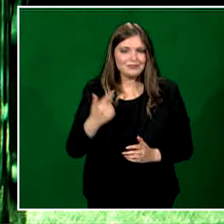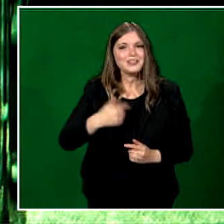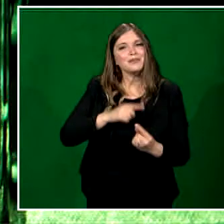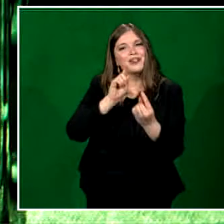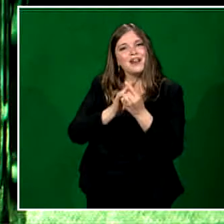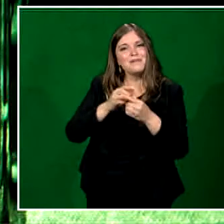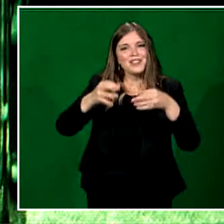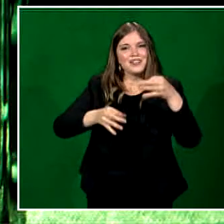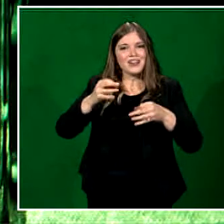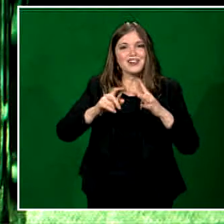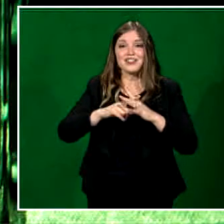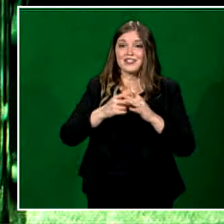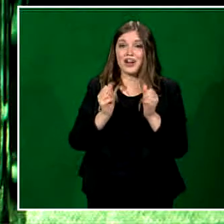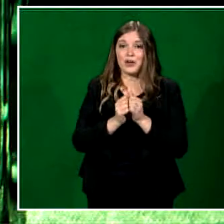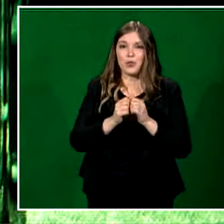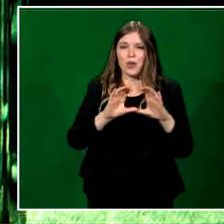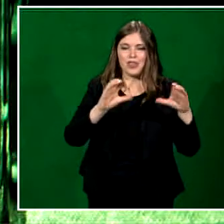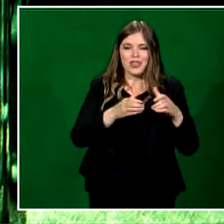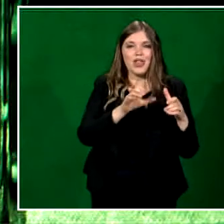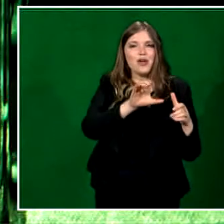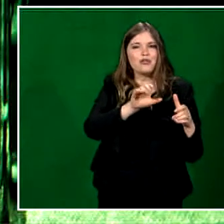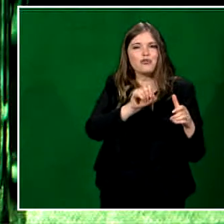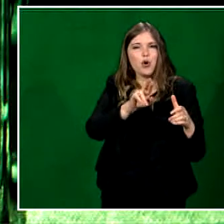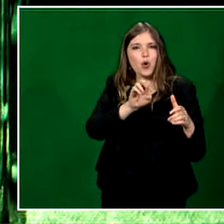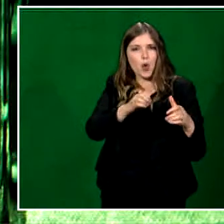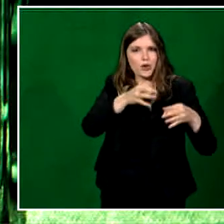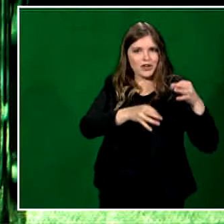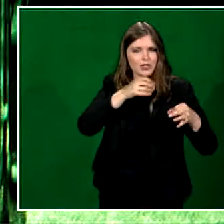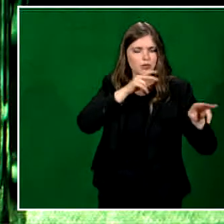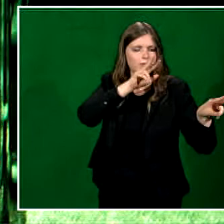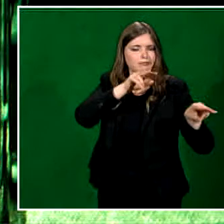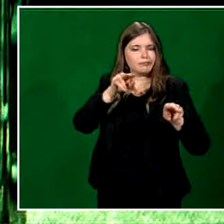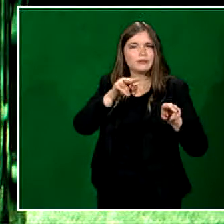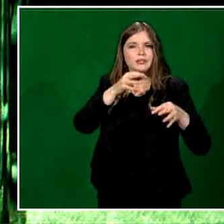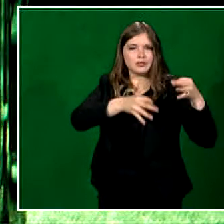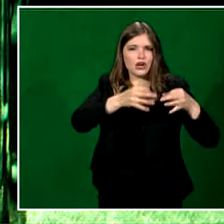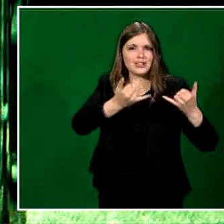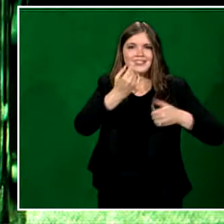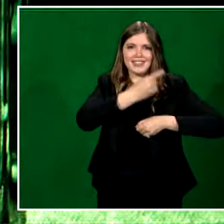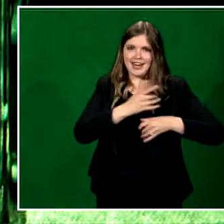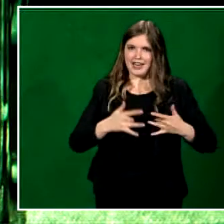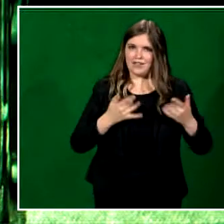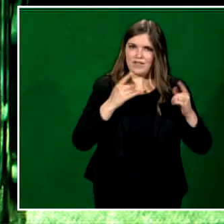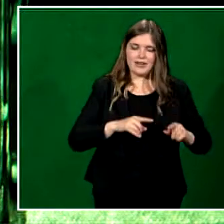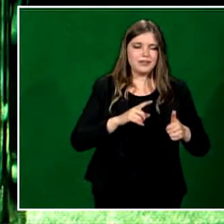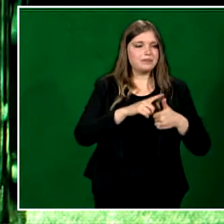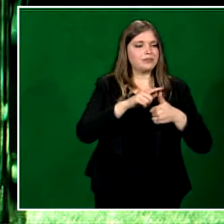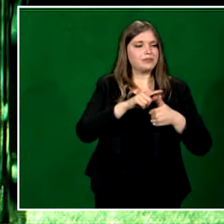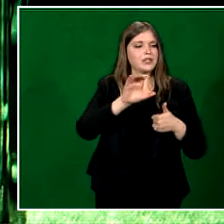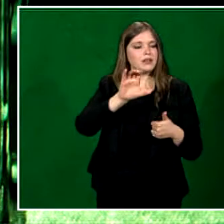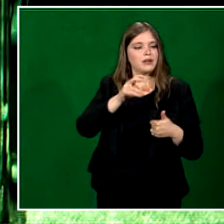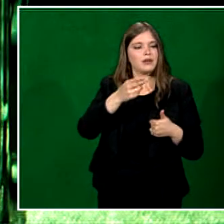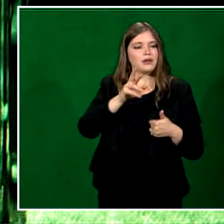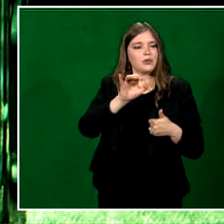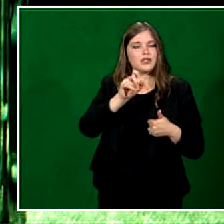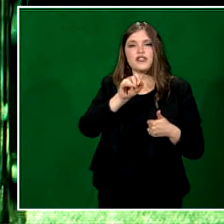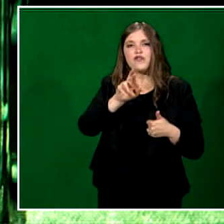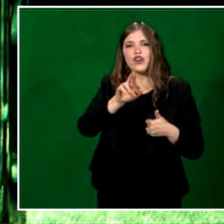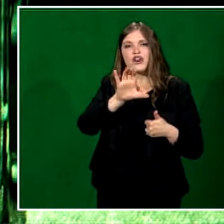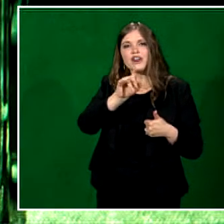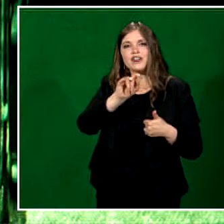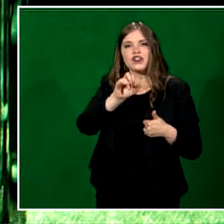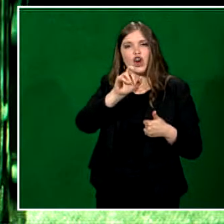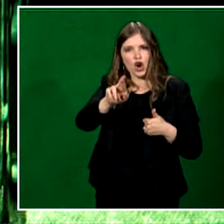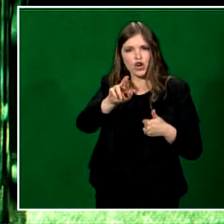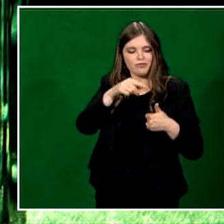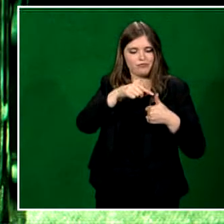now, starting with our core judges who are presiding over today's event. Christopher Carter is an educator, seasoned animator,